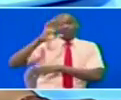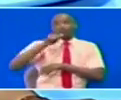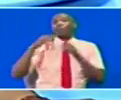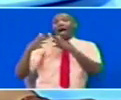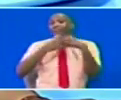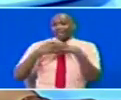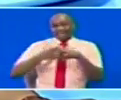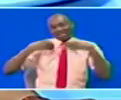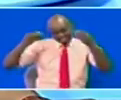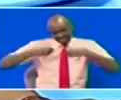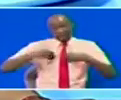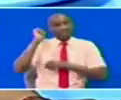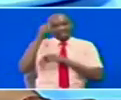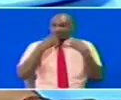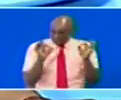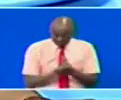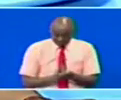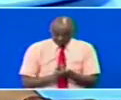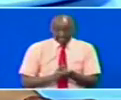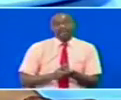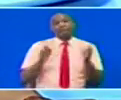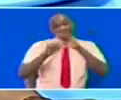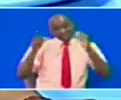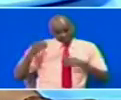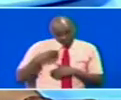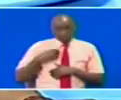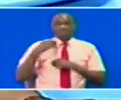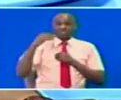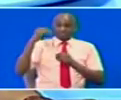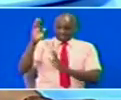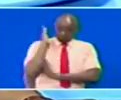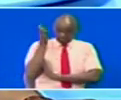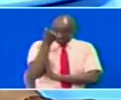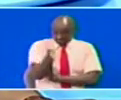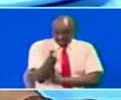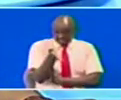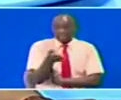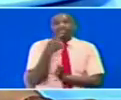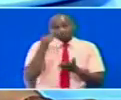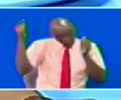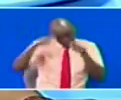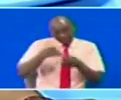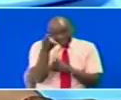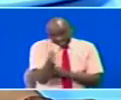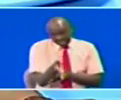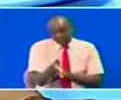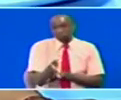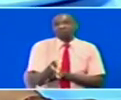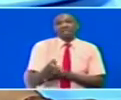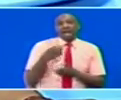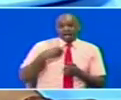of America. The Defense Cabinet Secretary Rachel Omamo presided the unveiling ceremony of the Huey